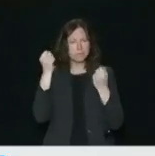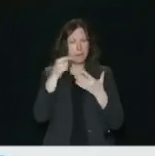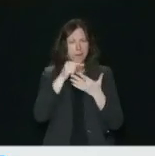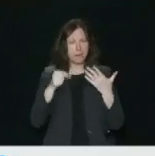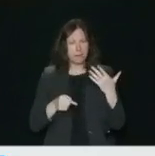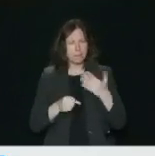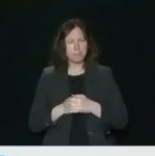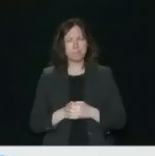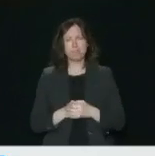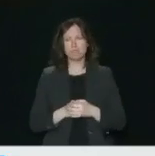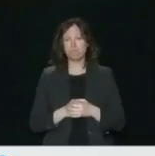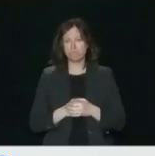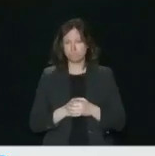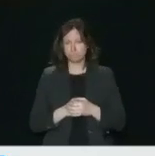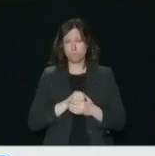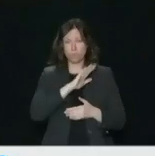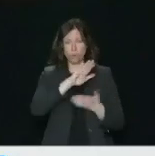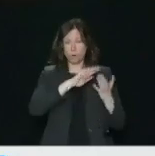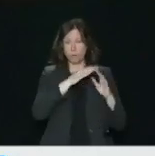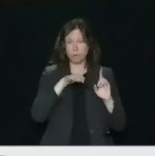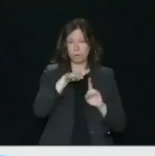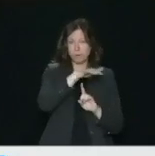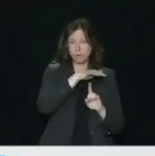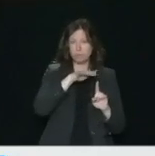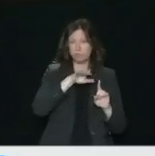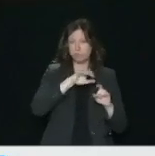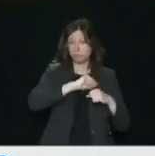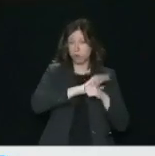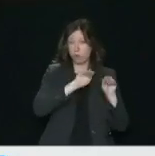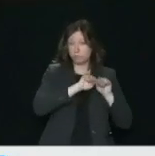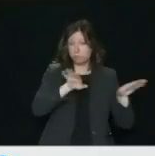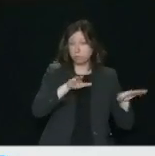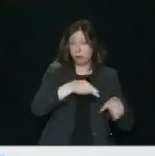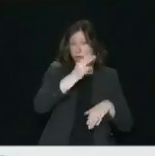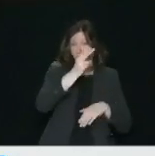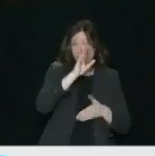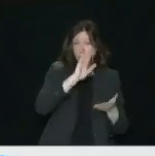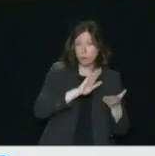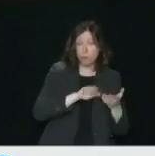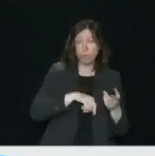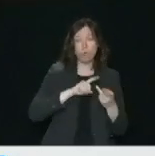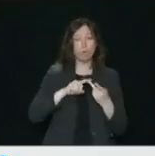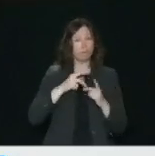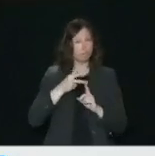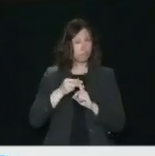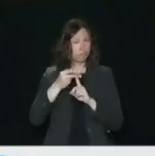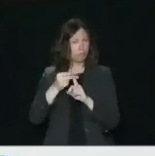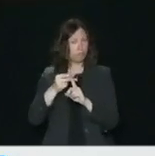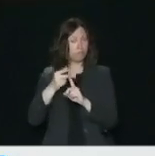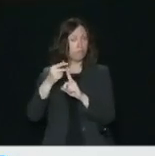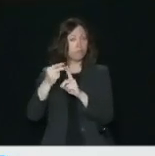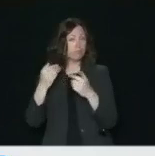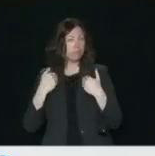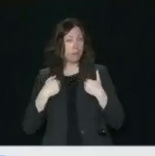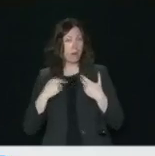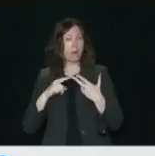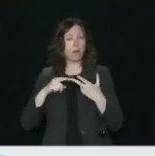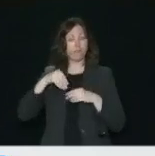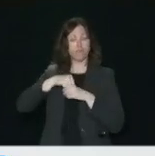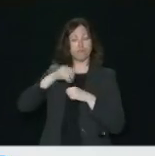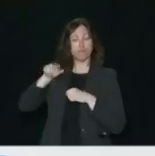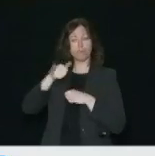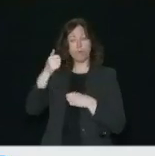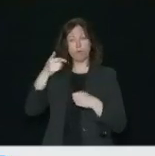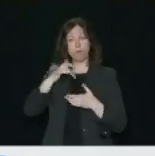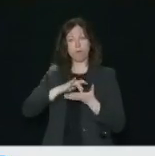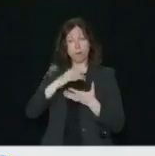intensive care units has declined by over 11 and 14% respectively compared to the week prior. As we expect